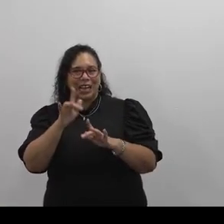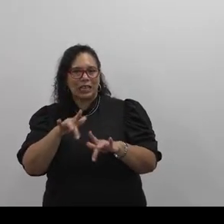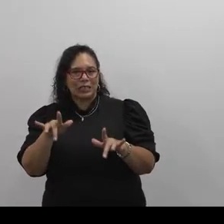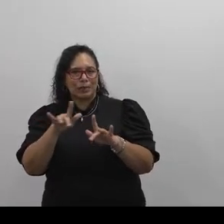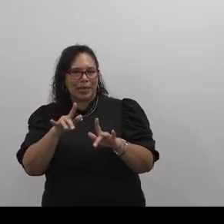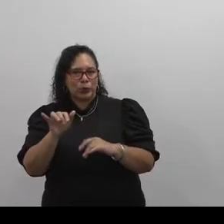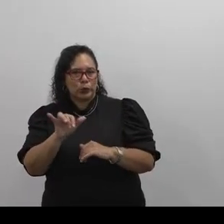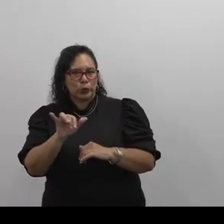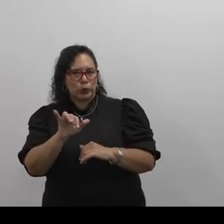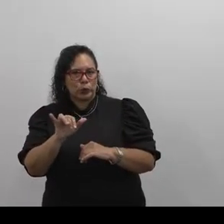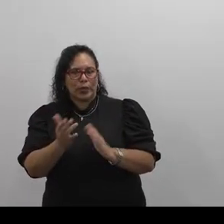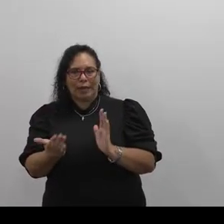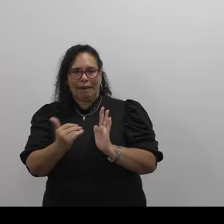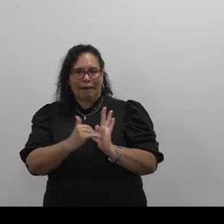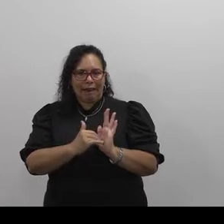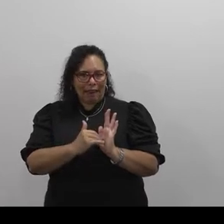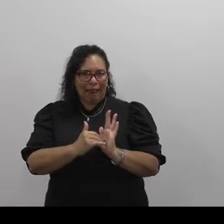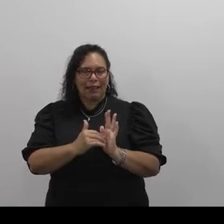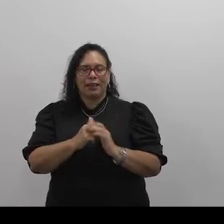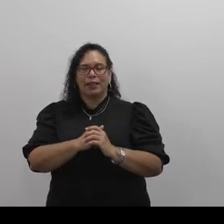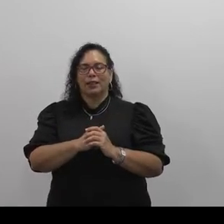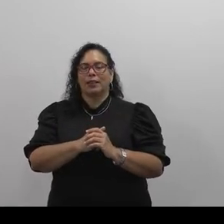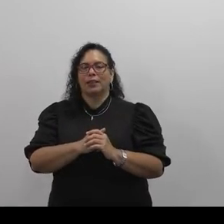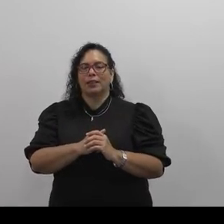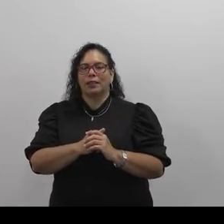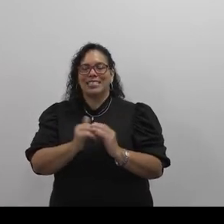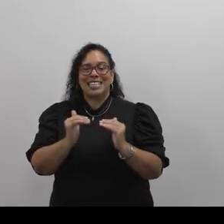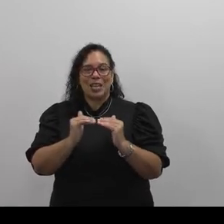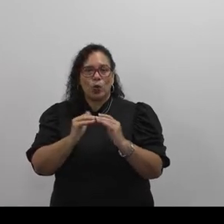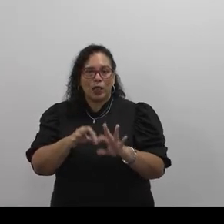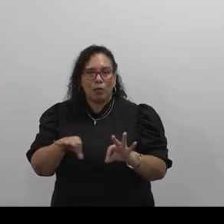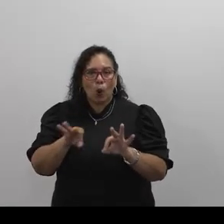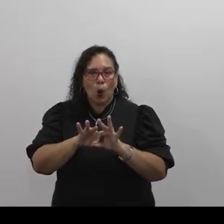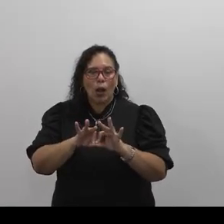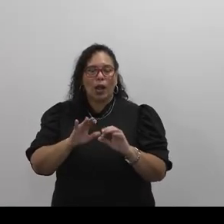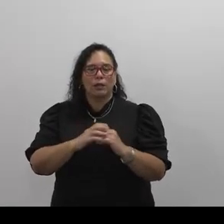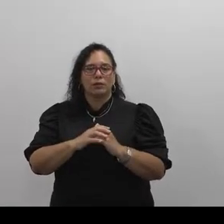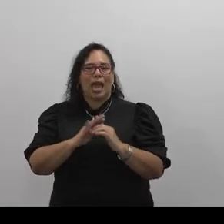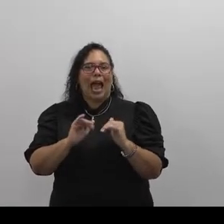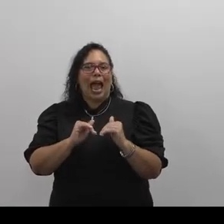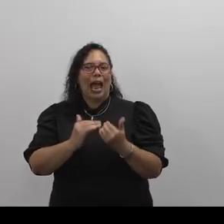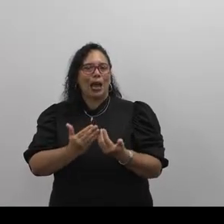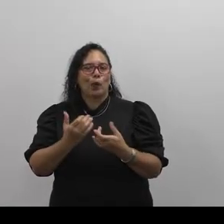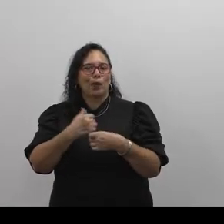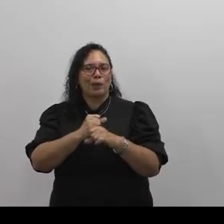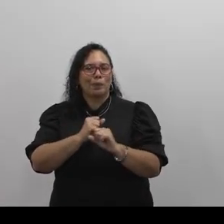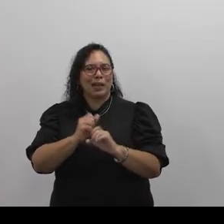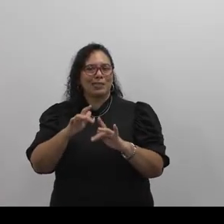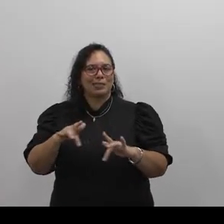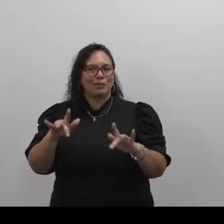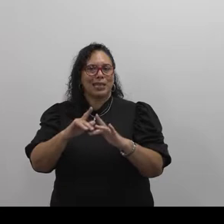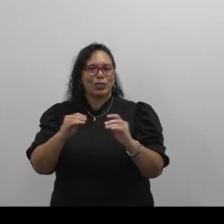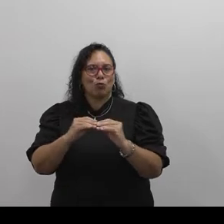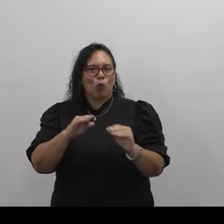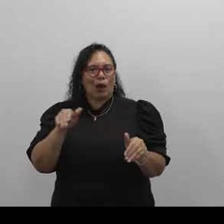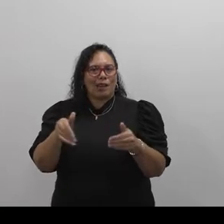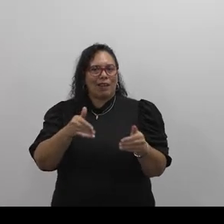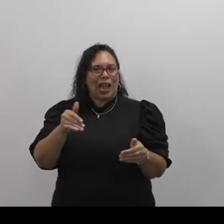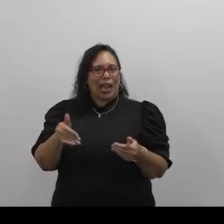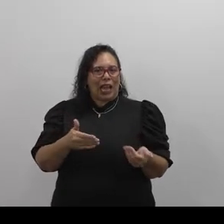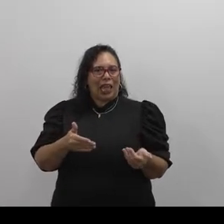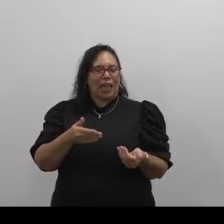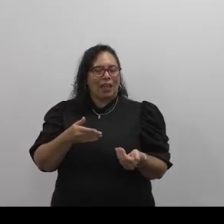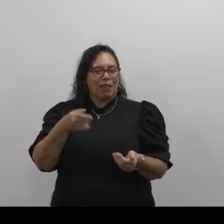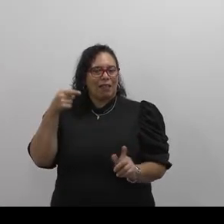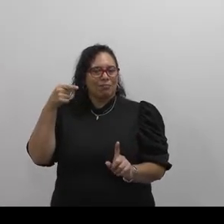school sites. Again, just of absolute equal importance. How do we make those spaces more inviting in particular? And that's a particular